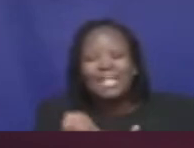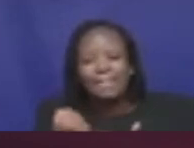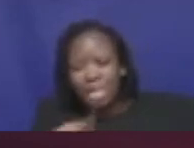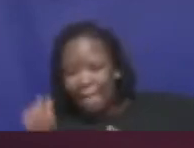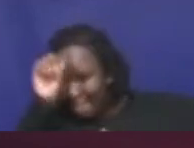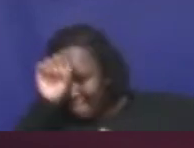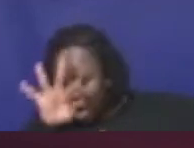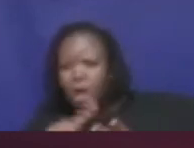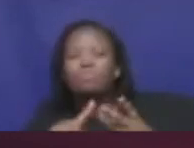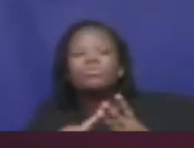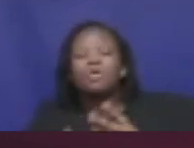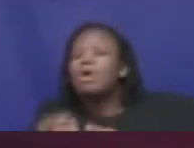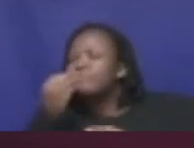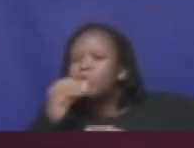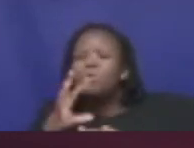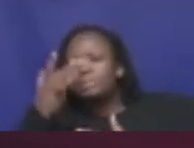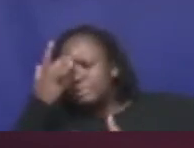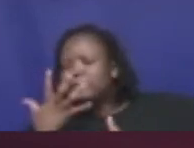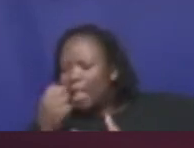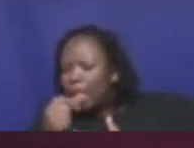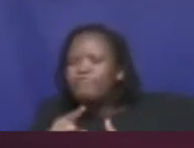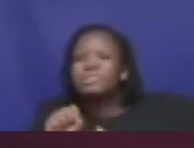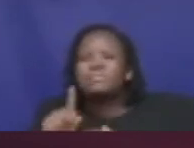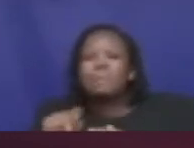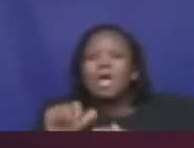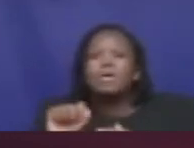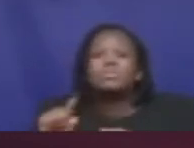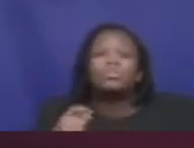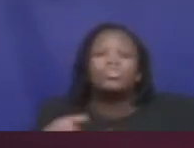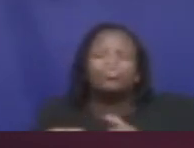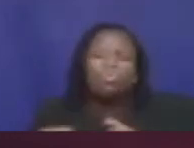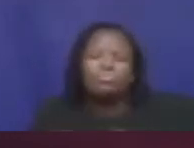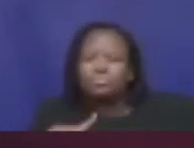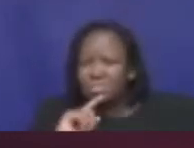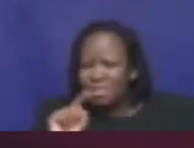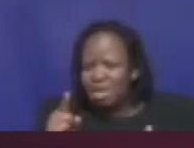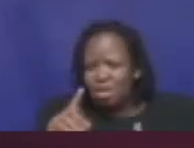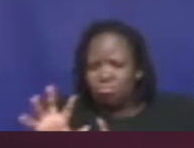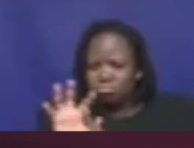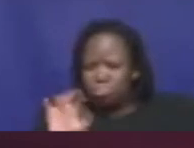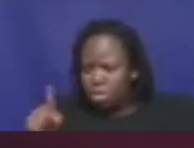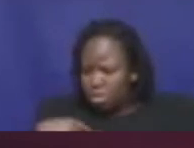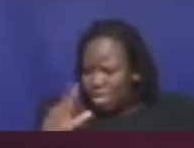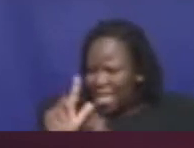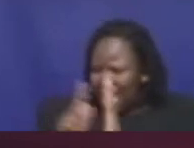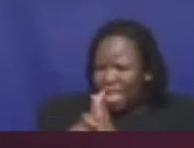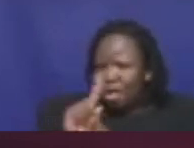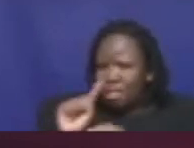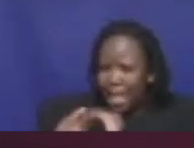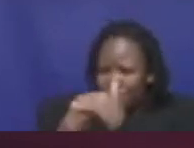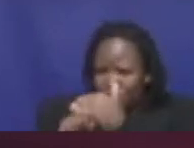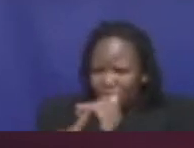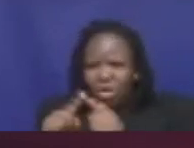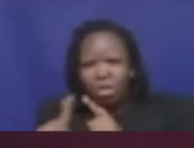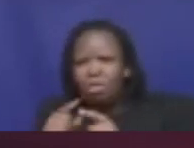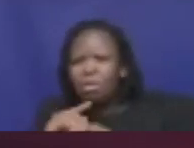and foodborne diseases in spaza shops. But Minister Schreiber can't be expected to tackle illegal immigration with such limited resources